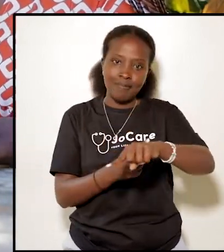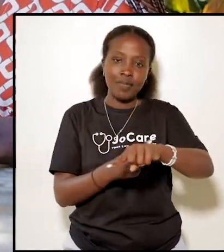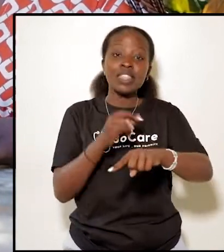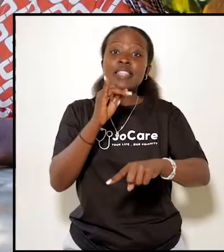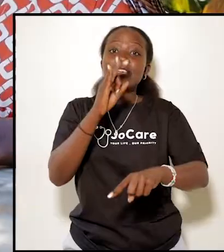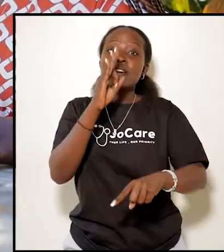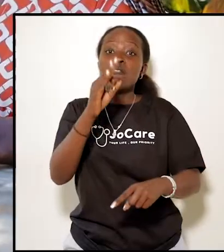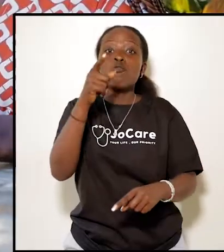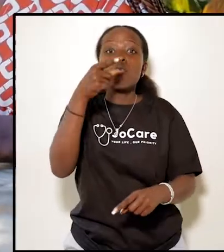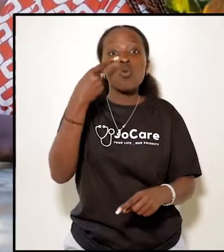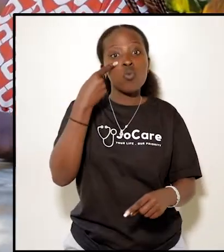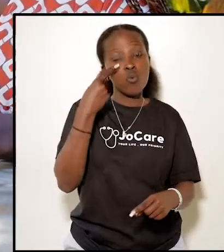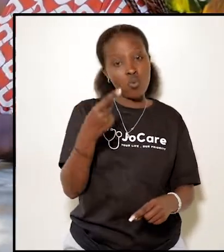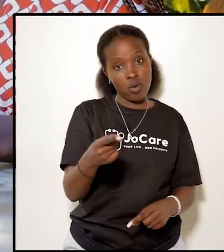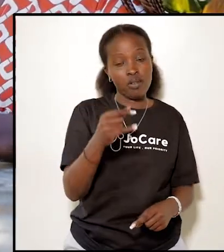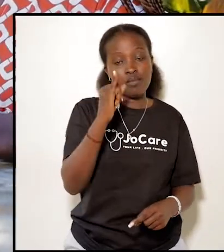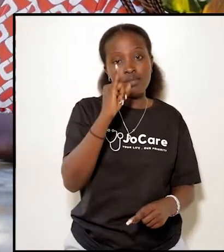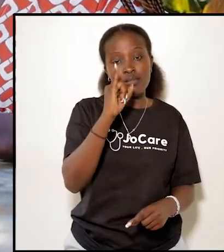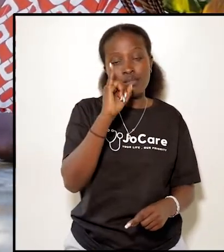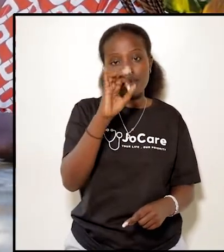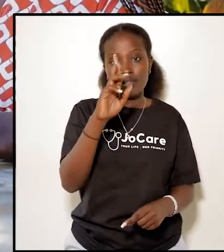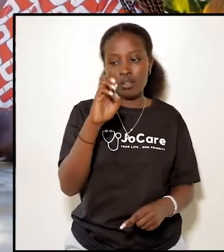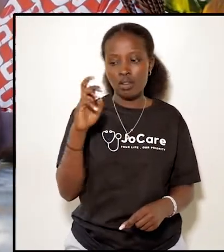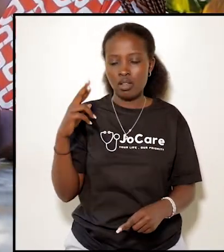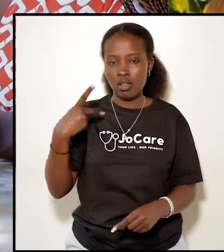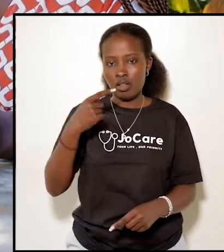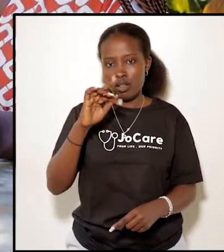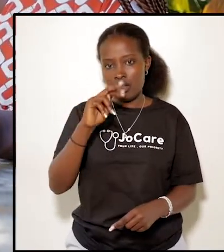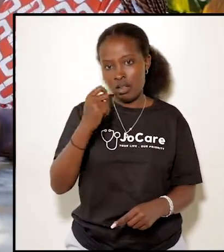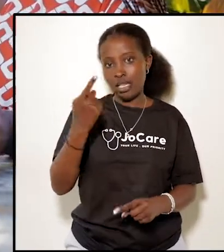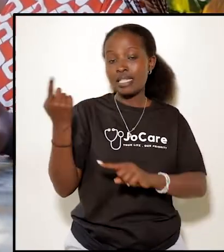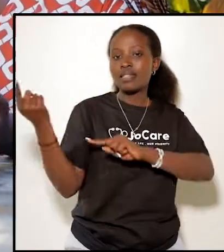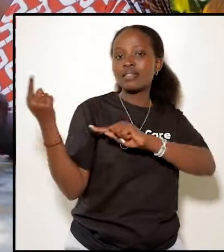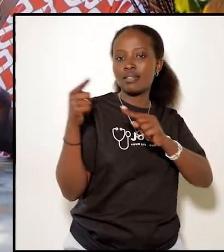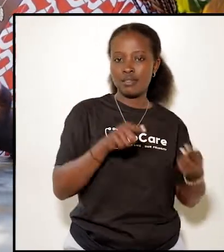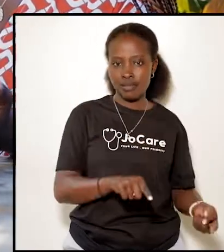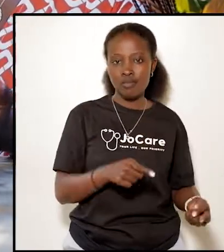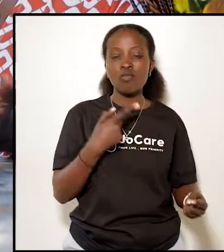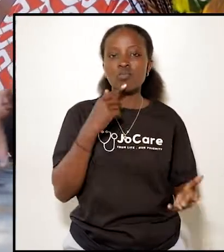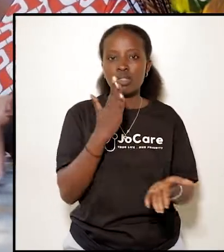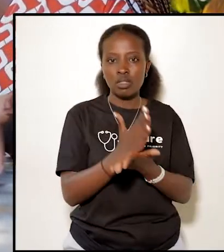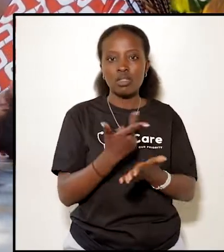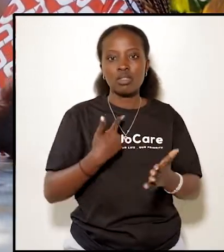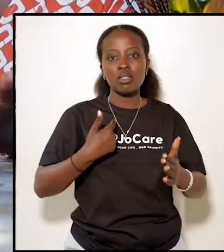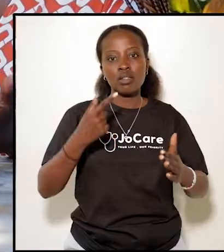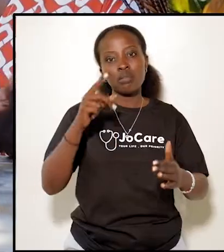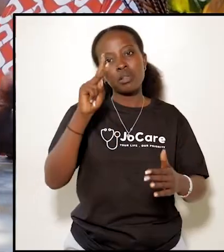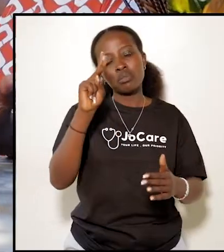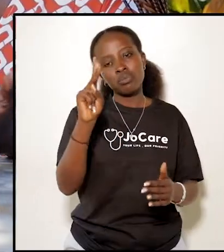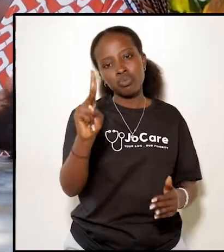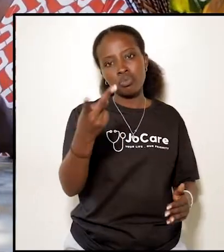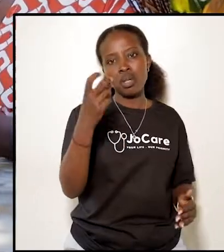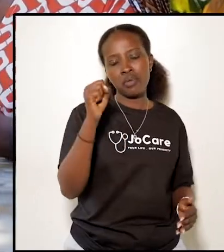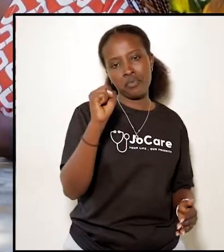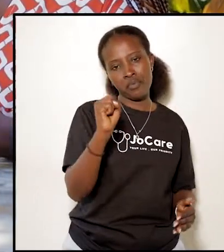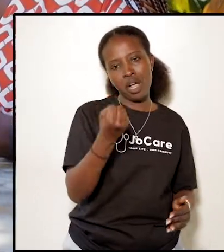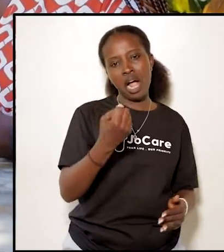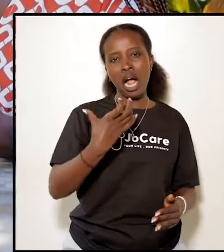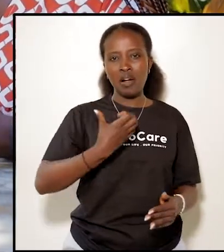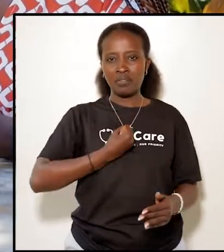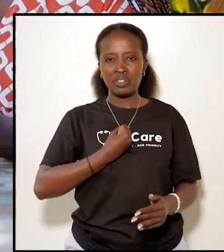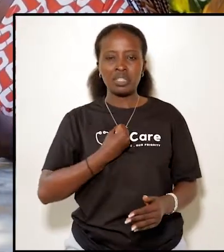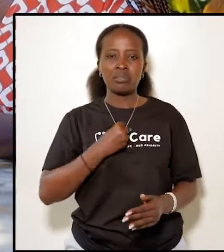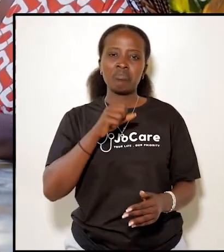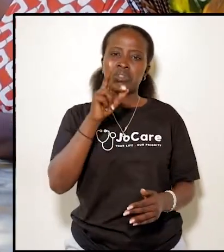when you see the irregularities come. Okay. Let's say at the age of 25, you've been